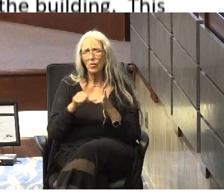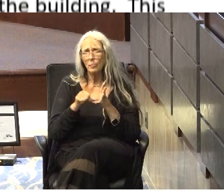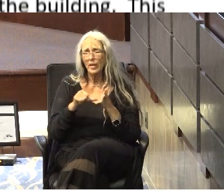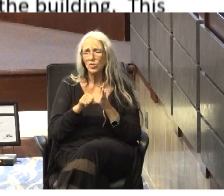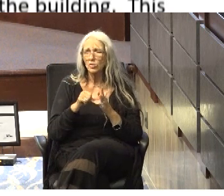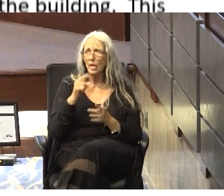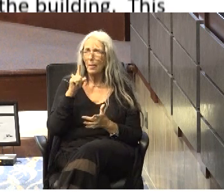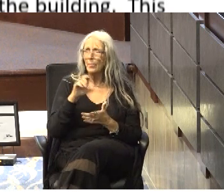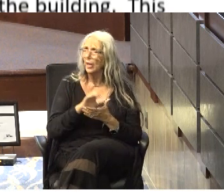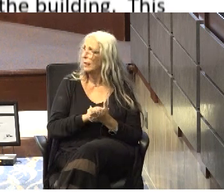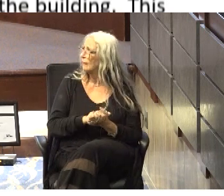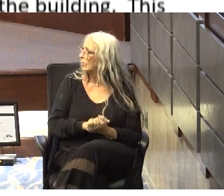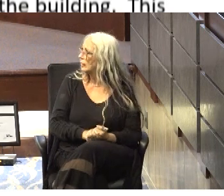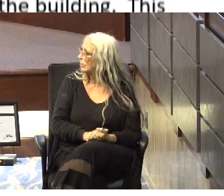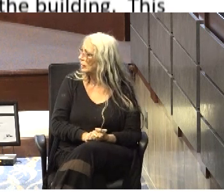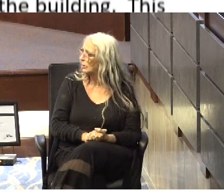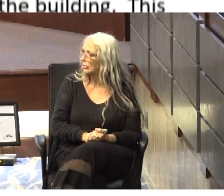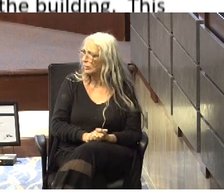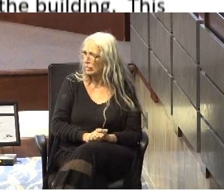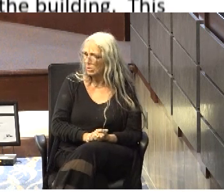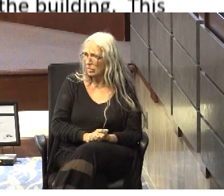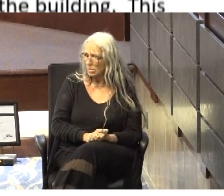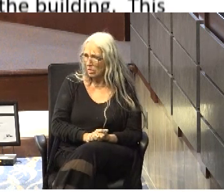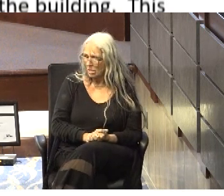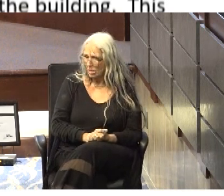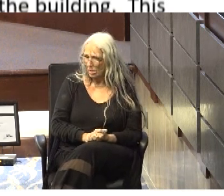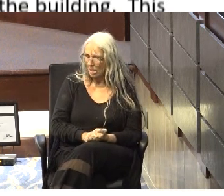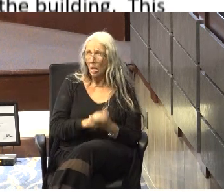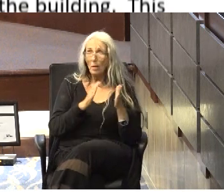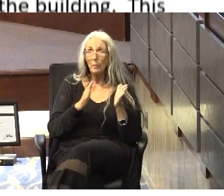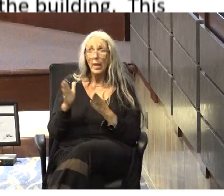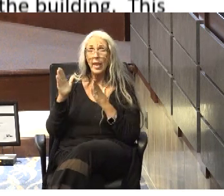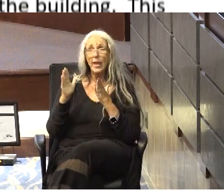was the plan on how we.